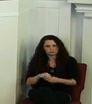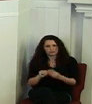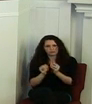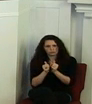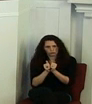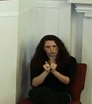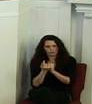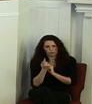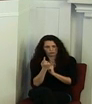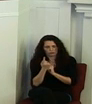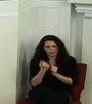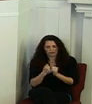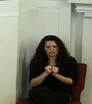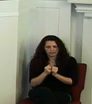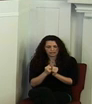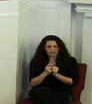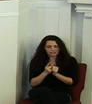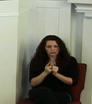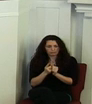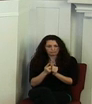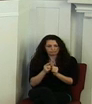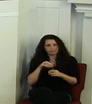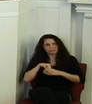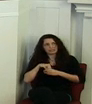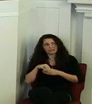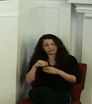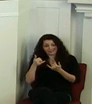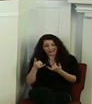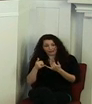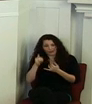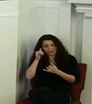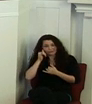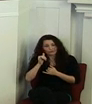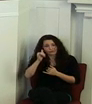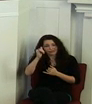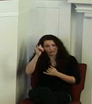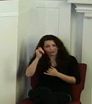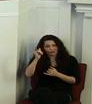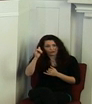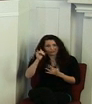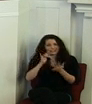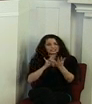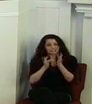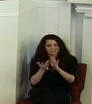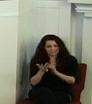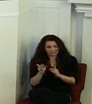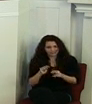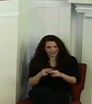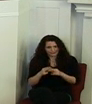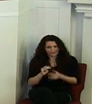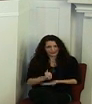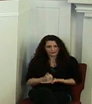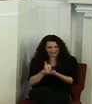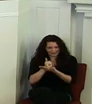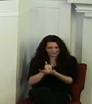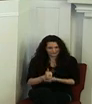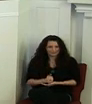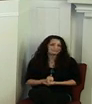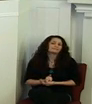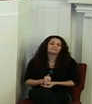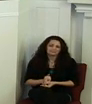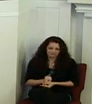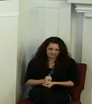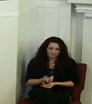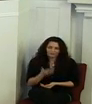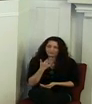Be with us now and forevermore. In Jesus' name, amen. God bless